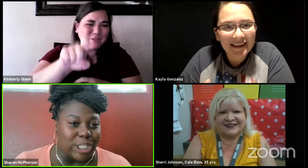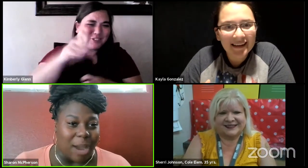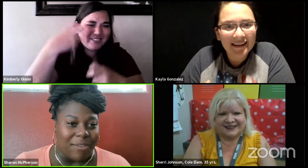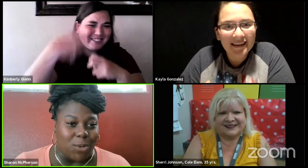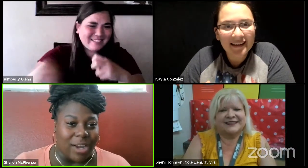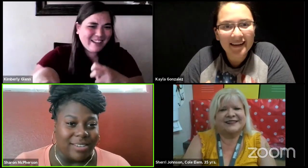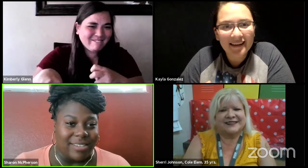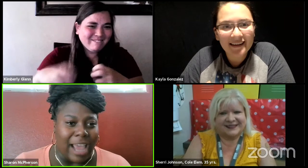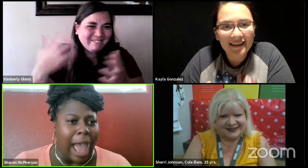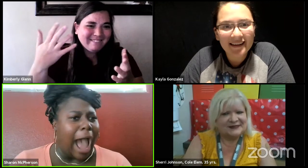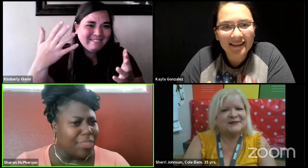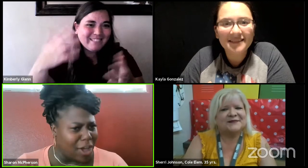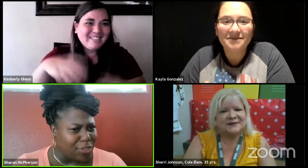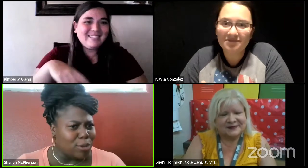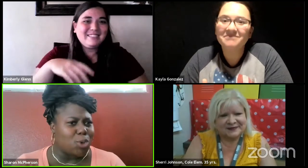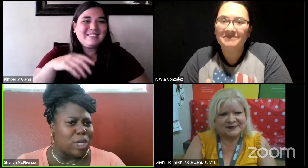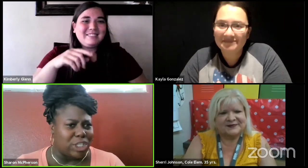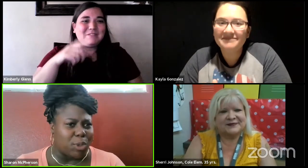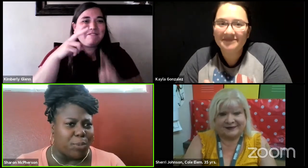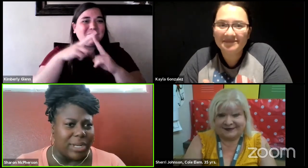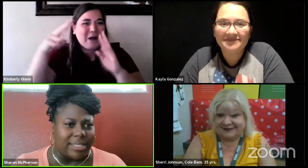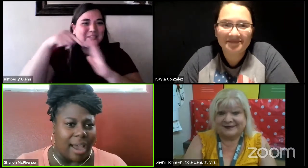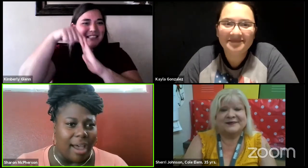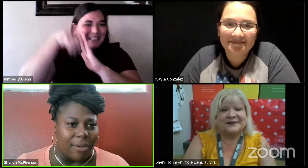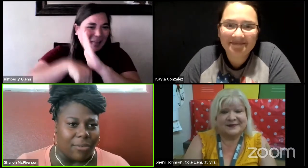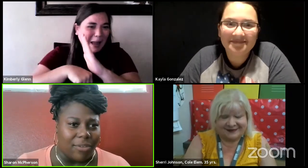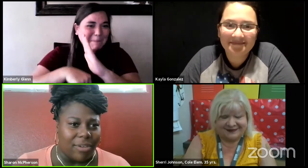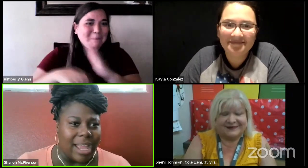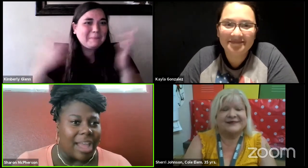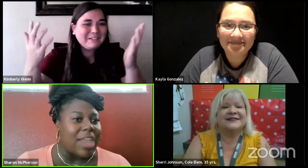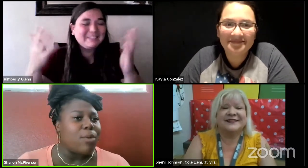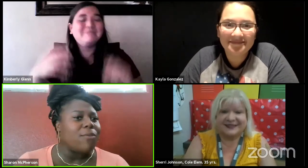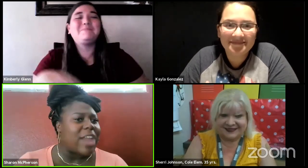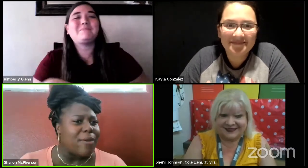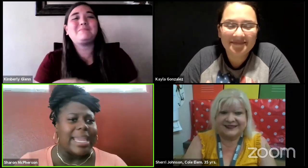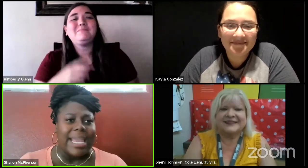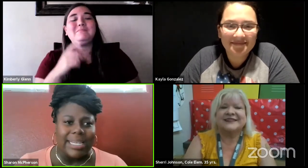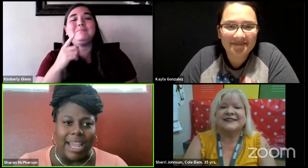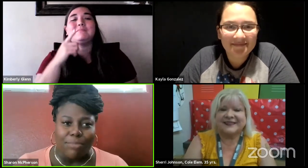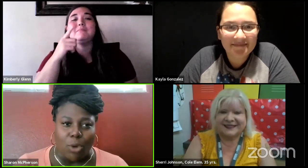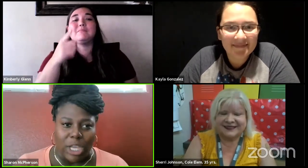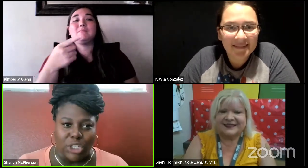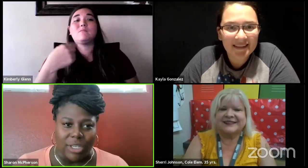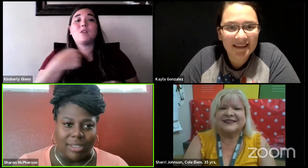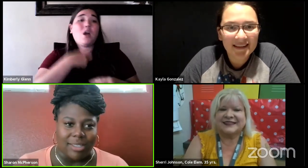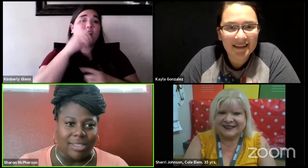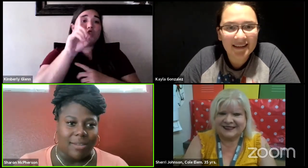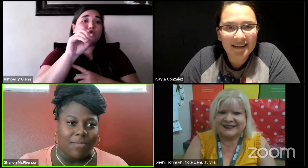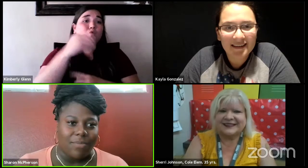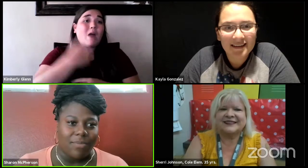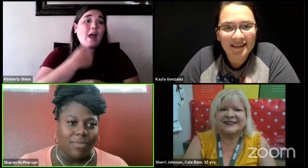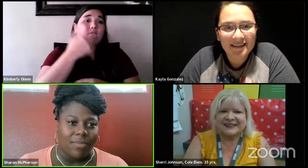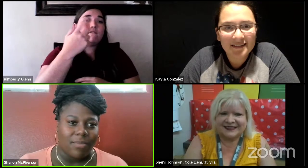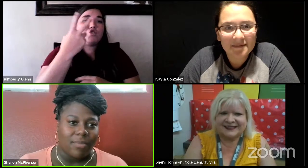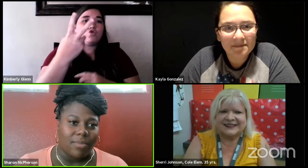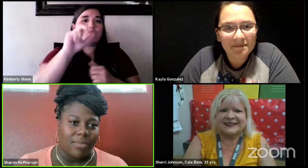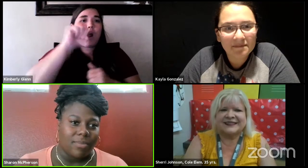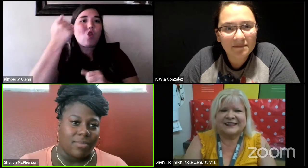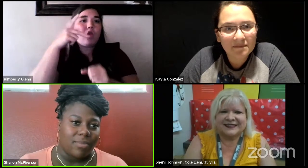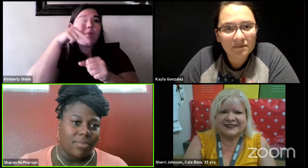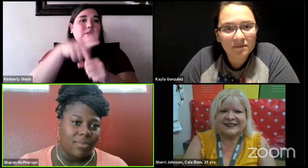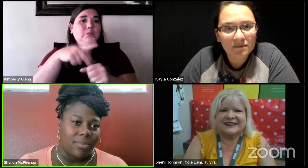So good job, everyone. I thought those questions were pretty tough. They were very in-depth questions.